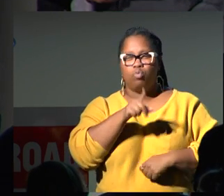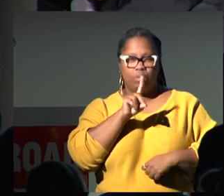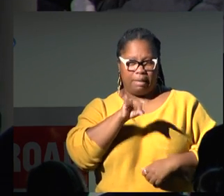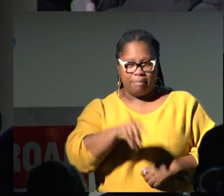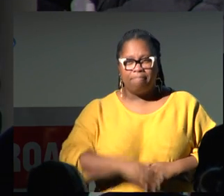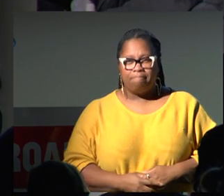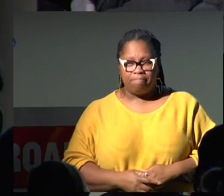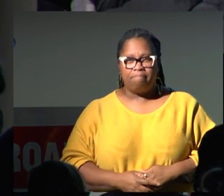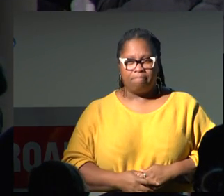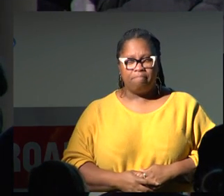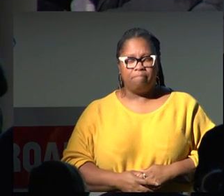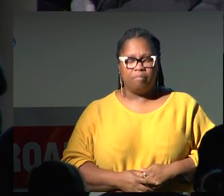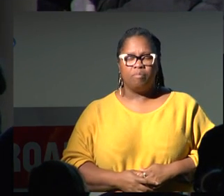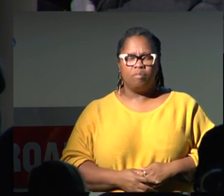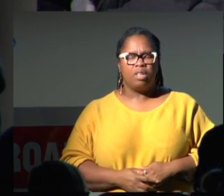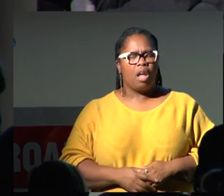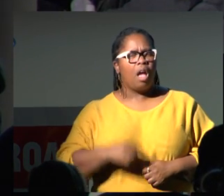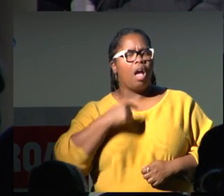right?